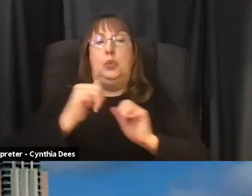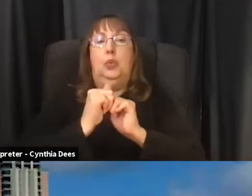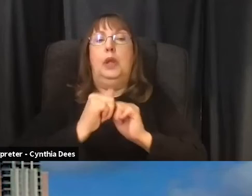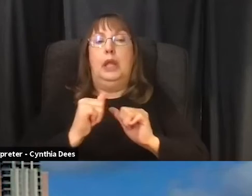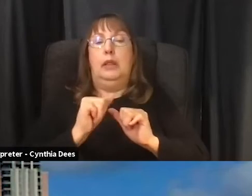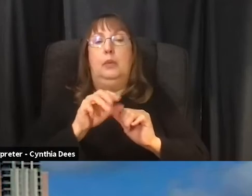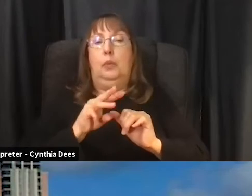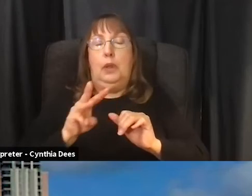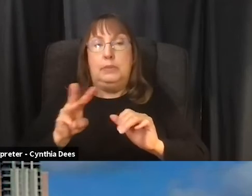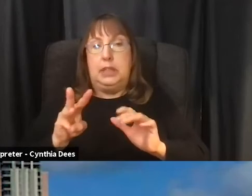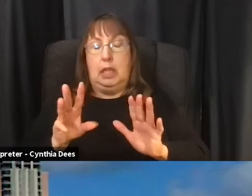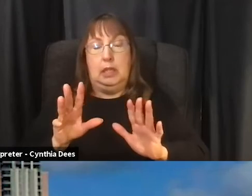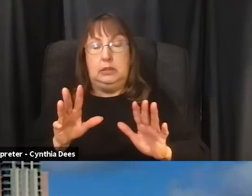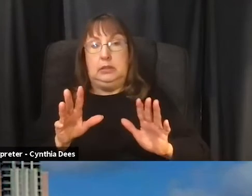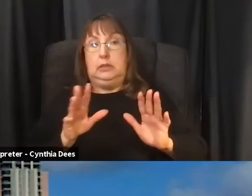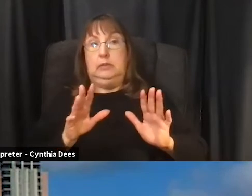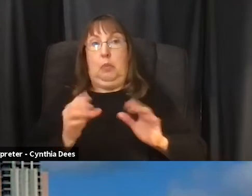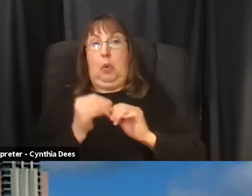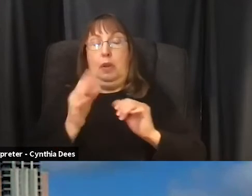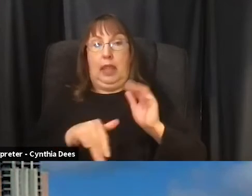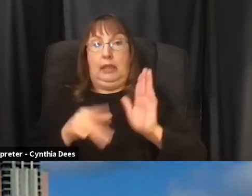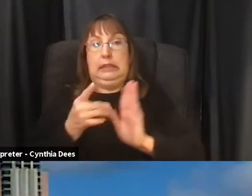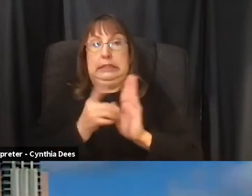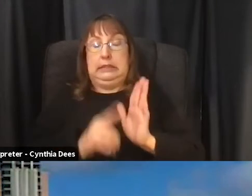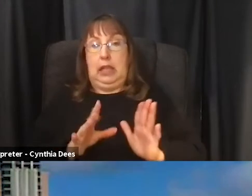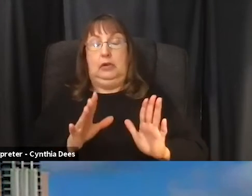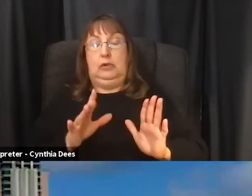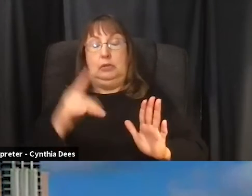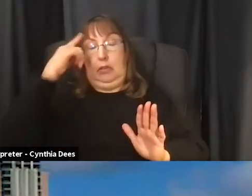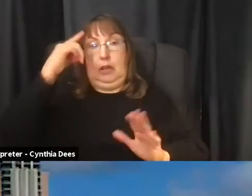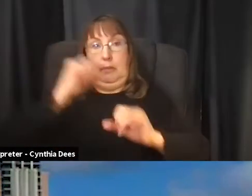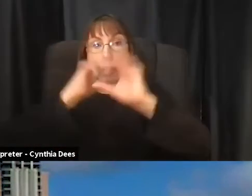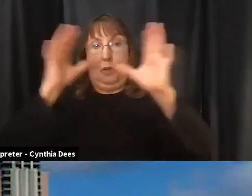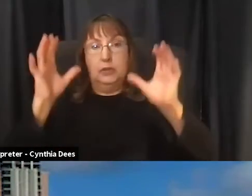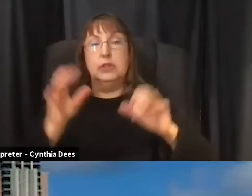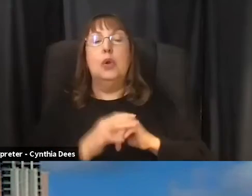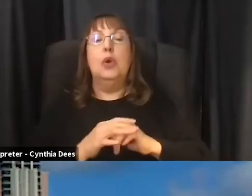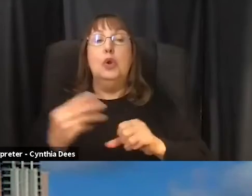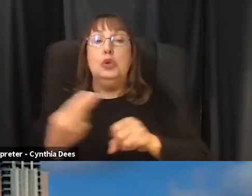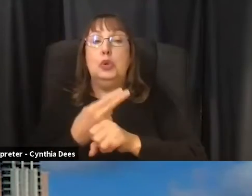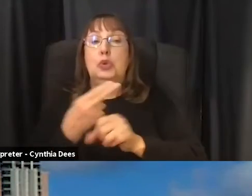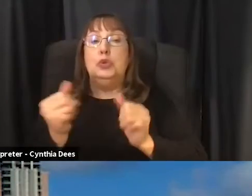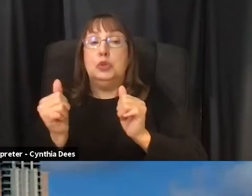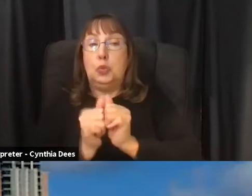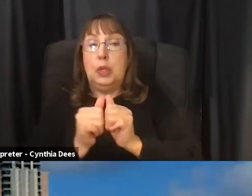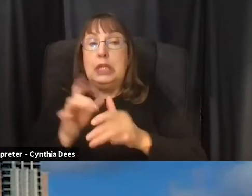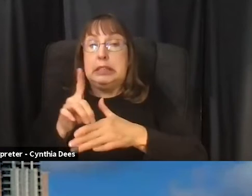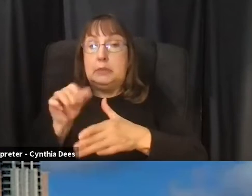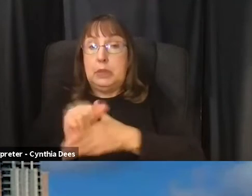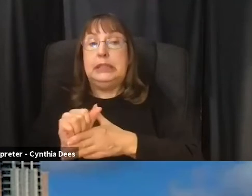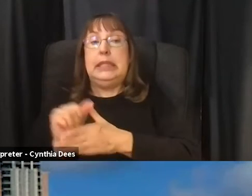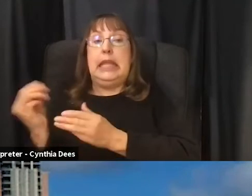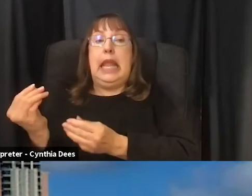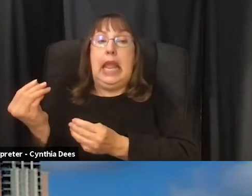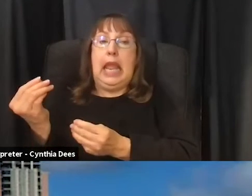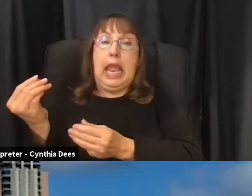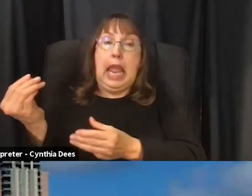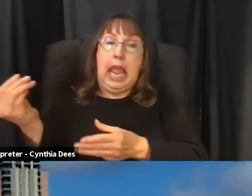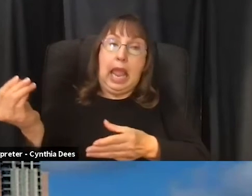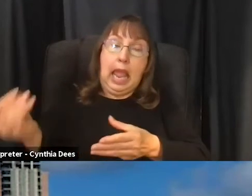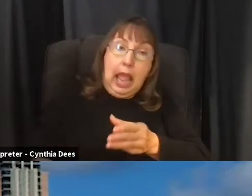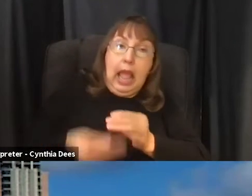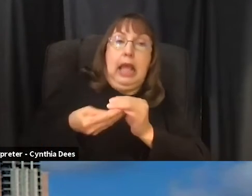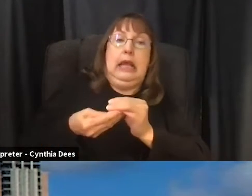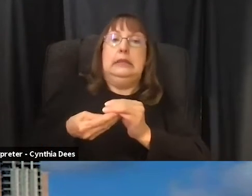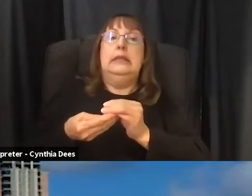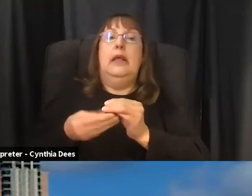envisioned. And so users with disabilities add to that general wealth of information. And really importantly,